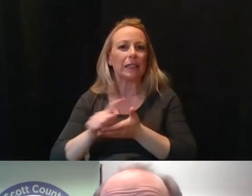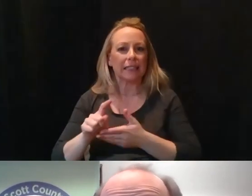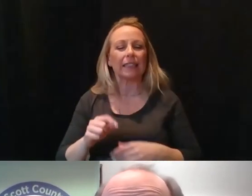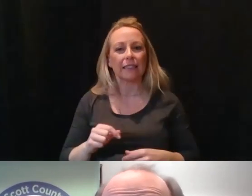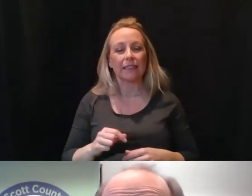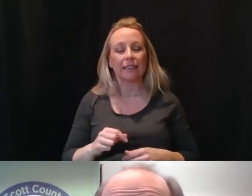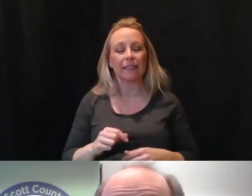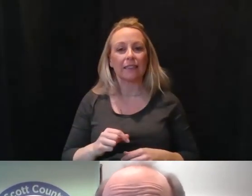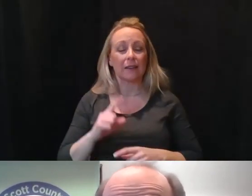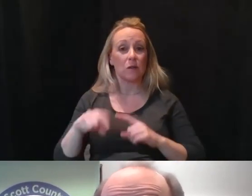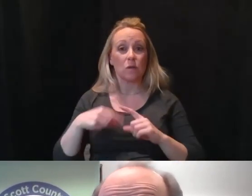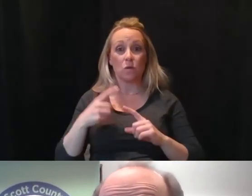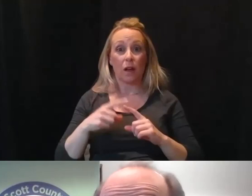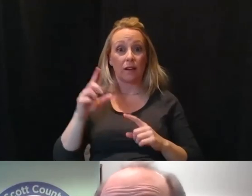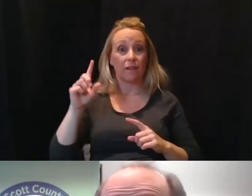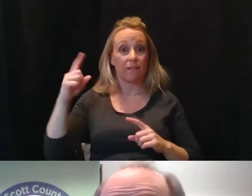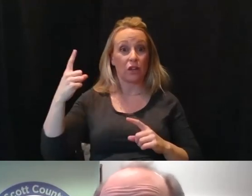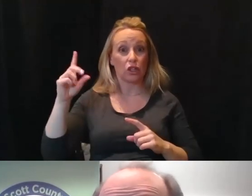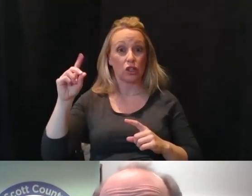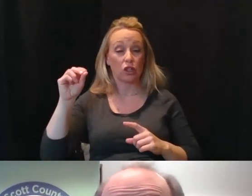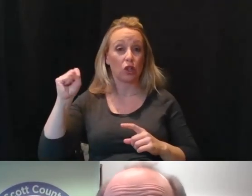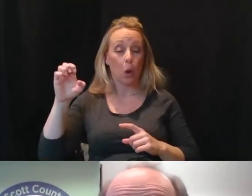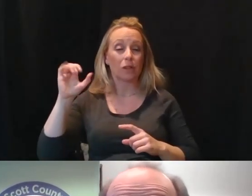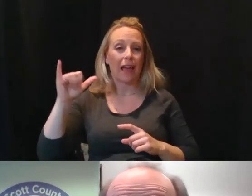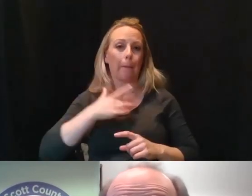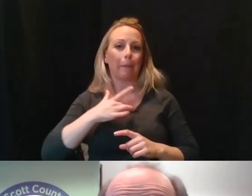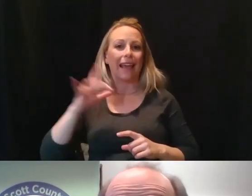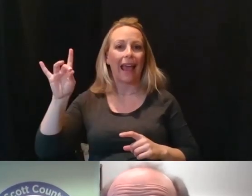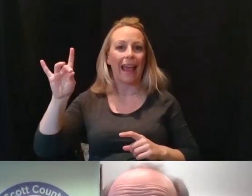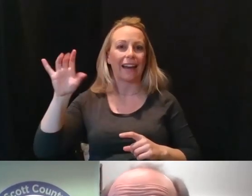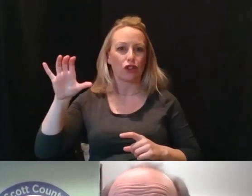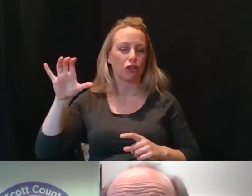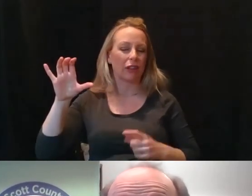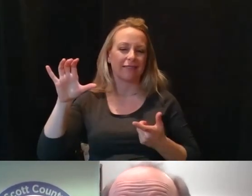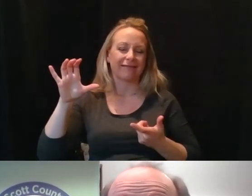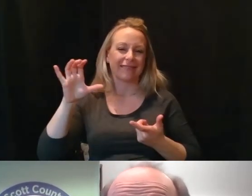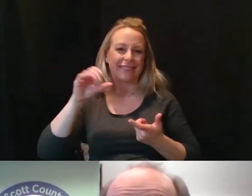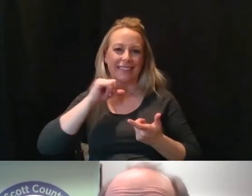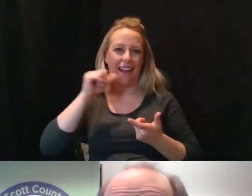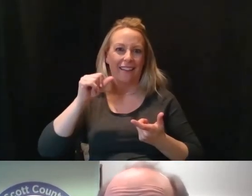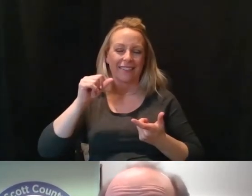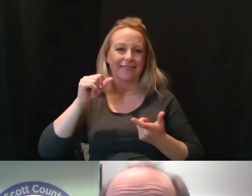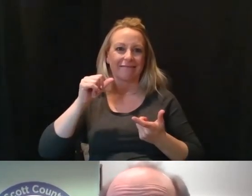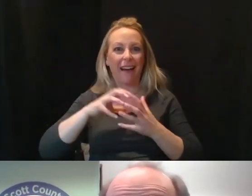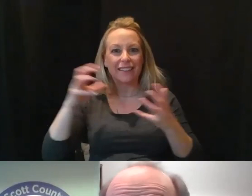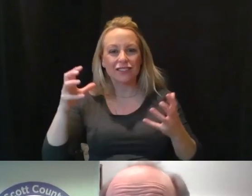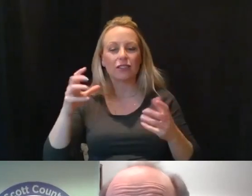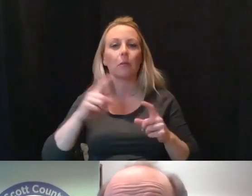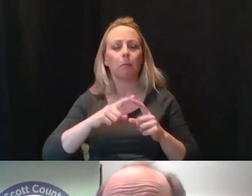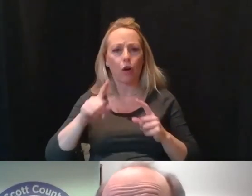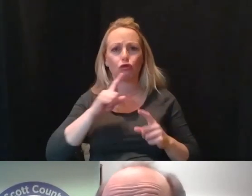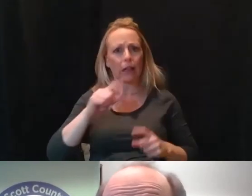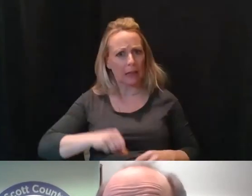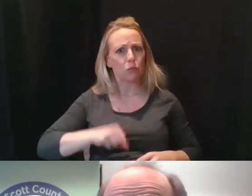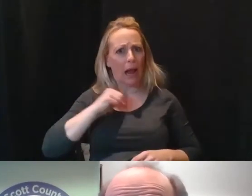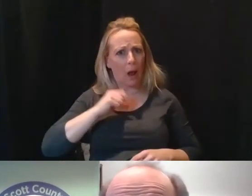get a first dose allotment for a week, it's 800 doses. That's not going to go very far. But I'm extremely proud of the system we put